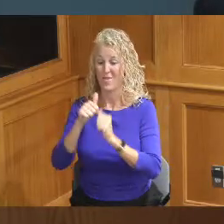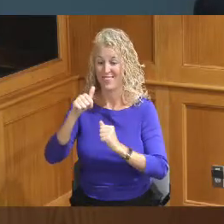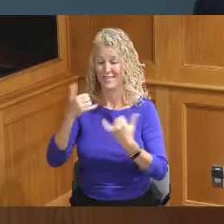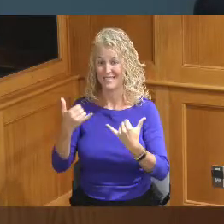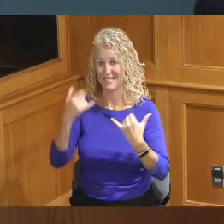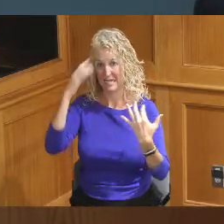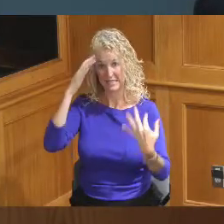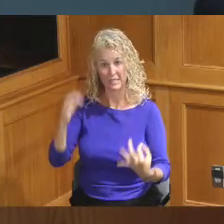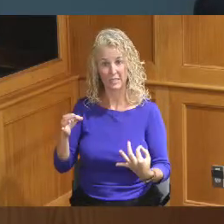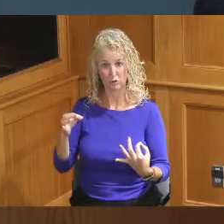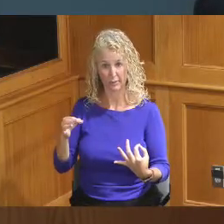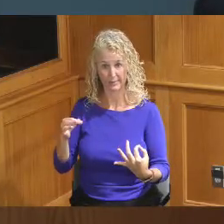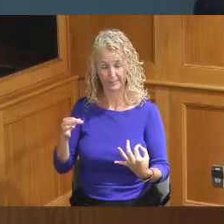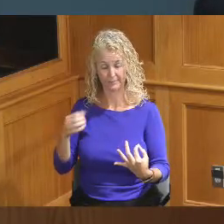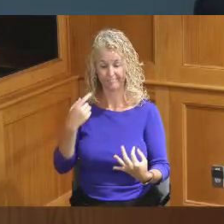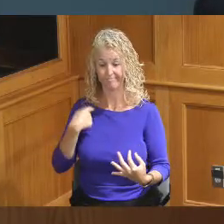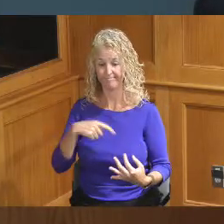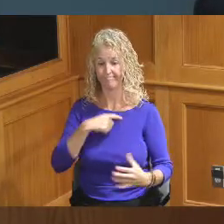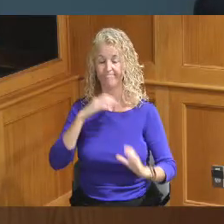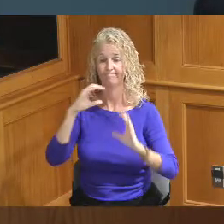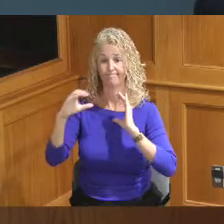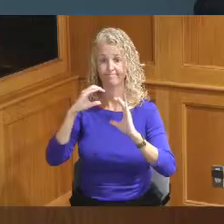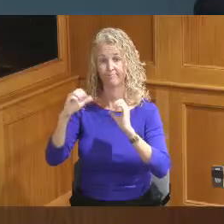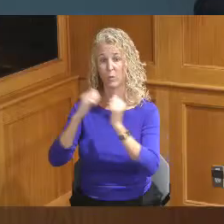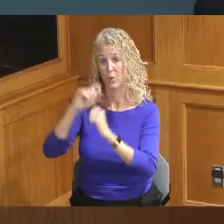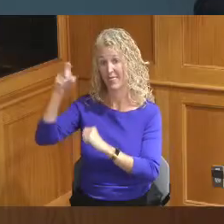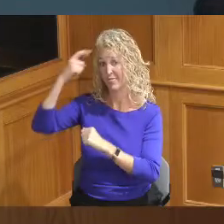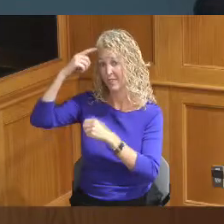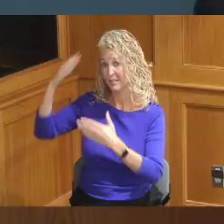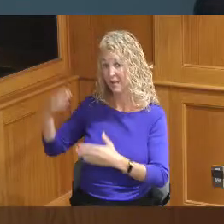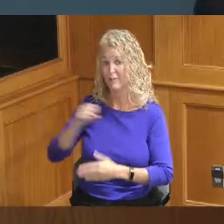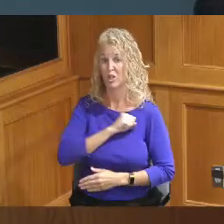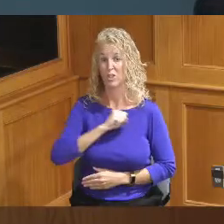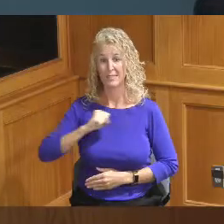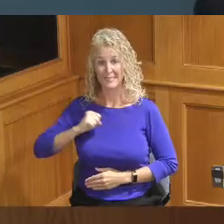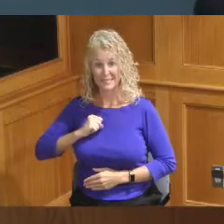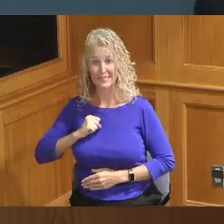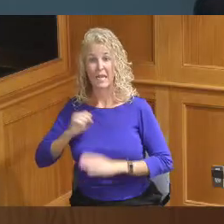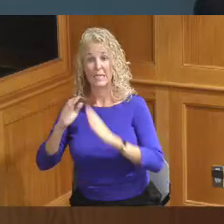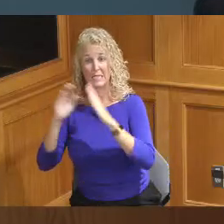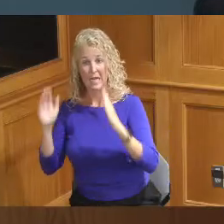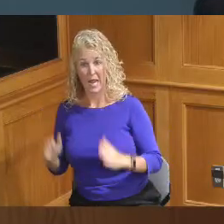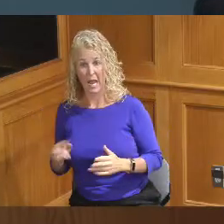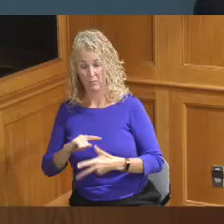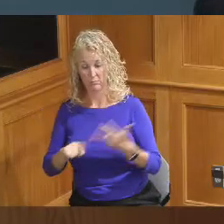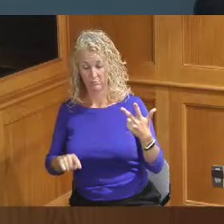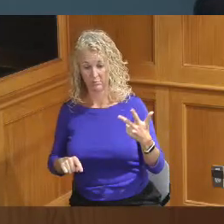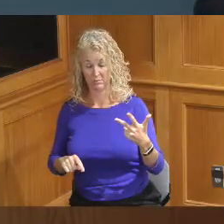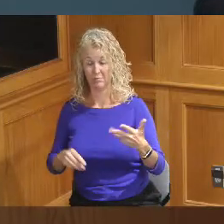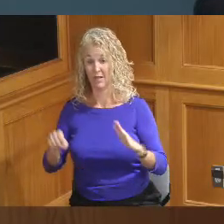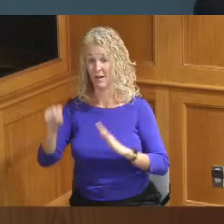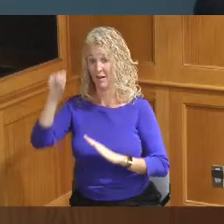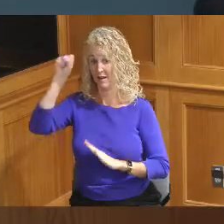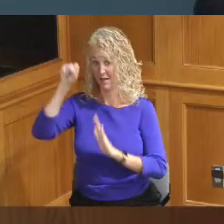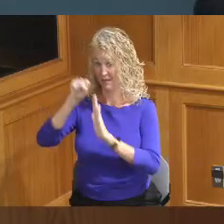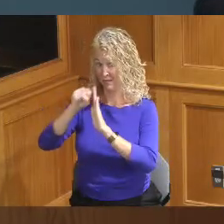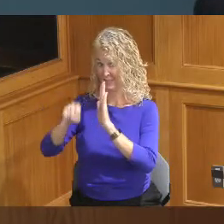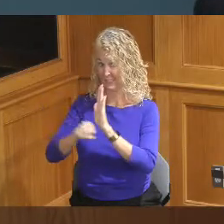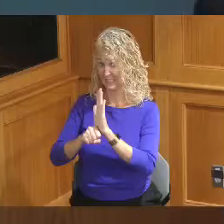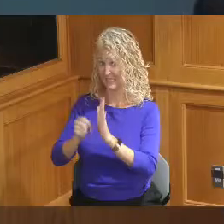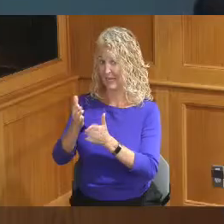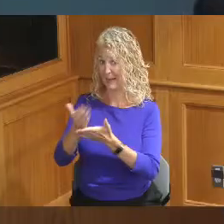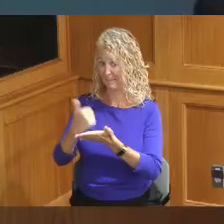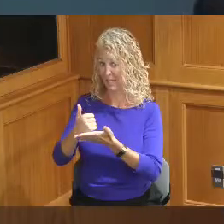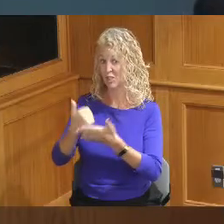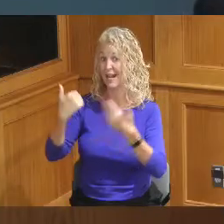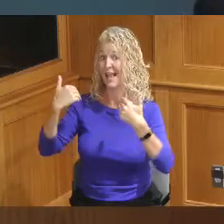today. We had conversations with the governor, with the Senate, and the House. There is a mechanism in the state budget to allow us to go to the